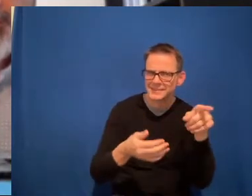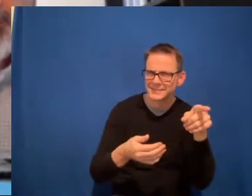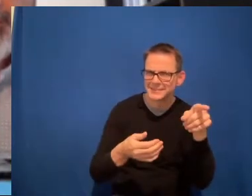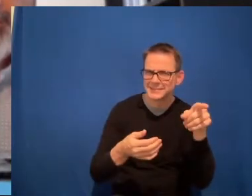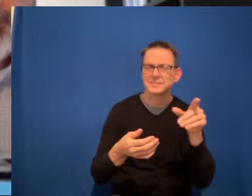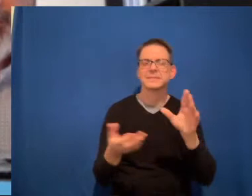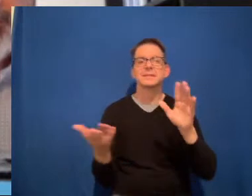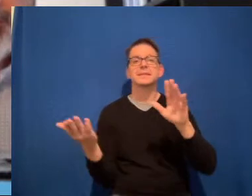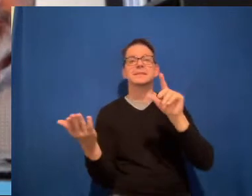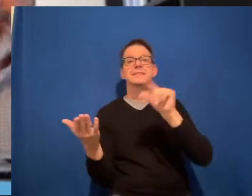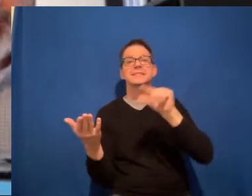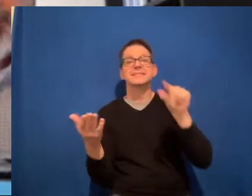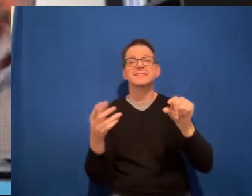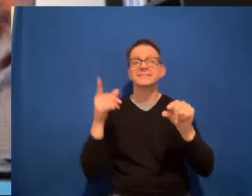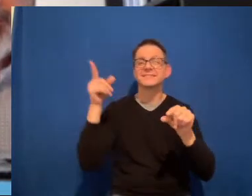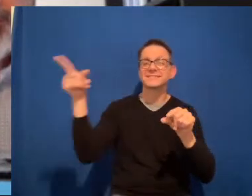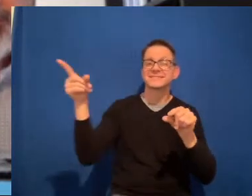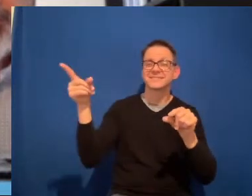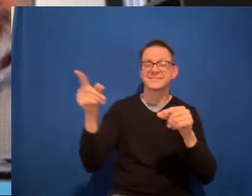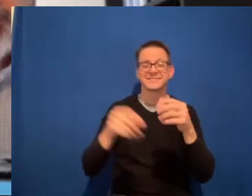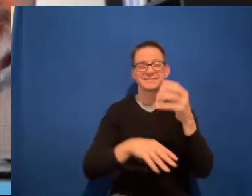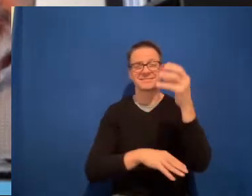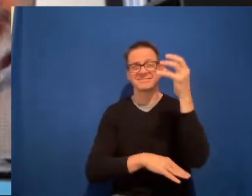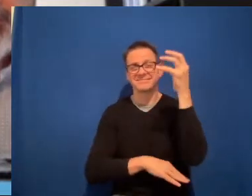very set in their path to privatize